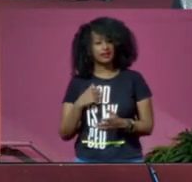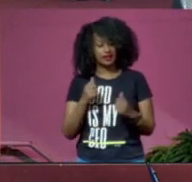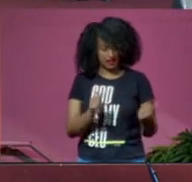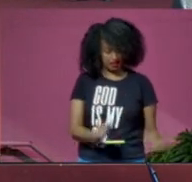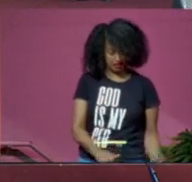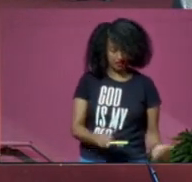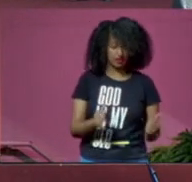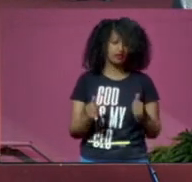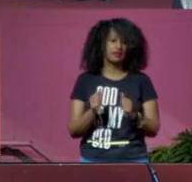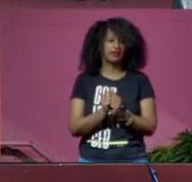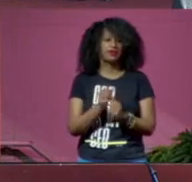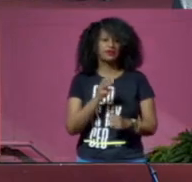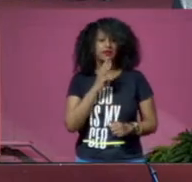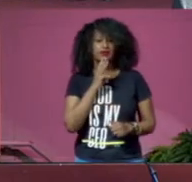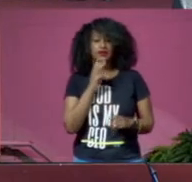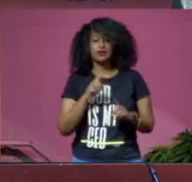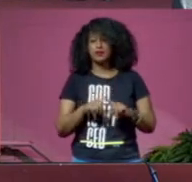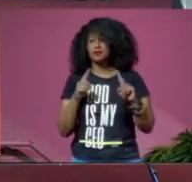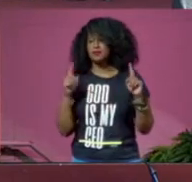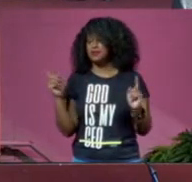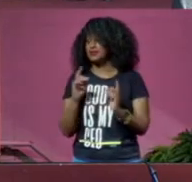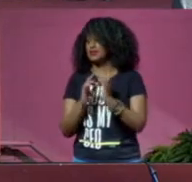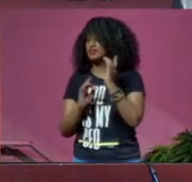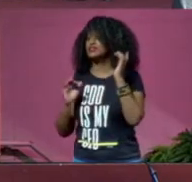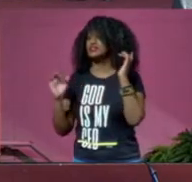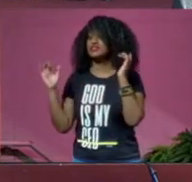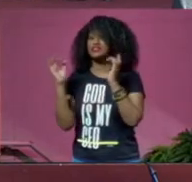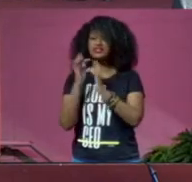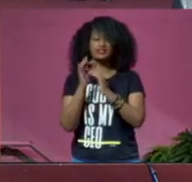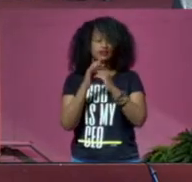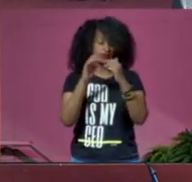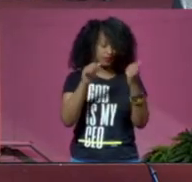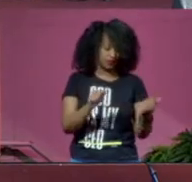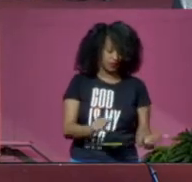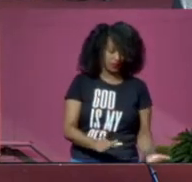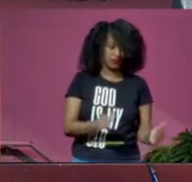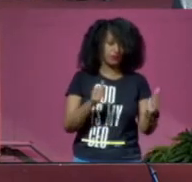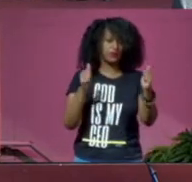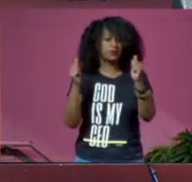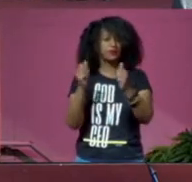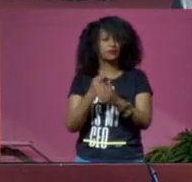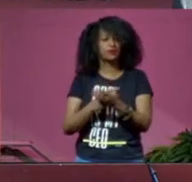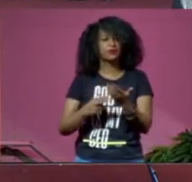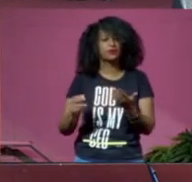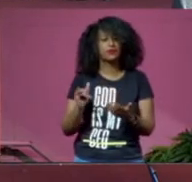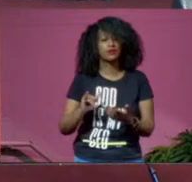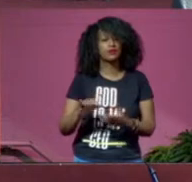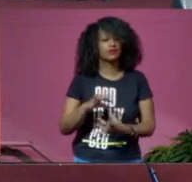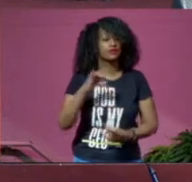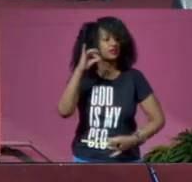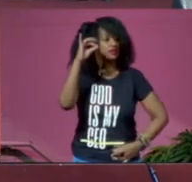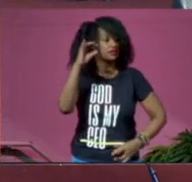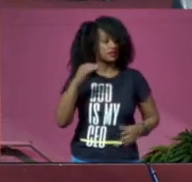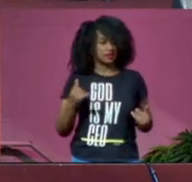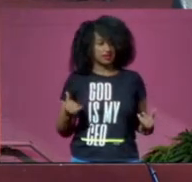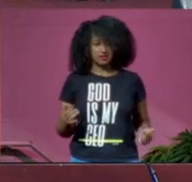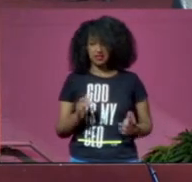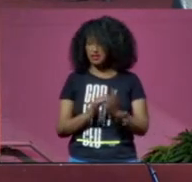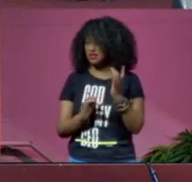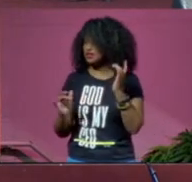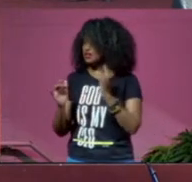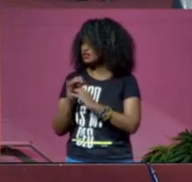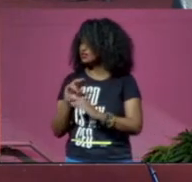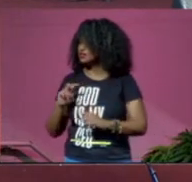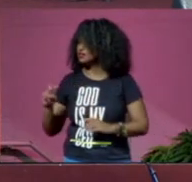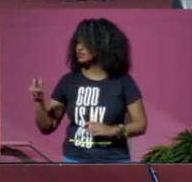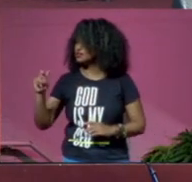but he will baptize you with the Holy Spirit. At that time, Jesus came from Nazareth in Galilee,